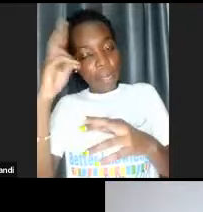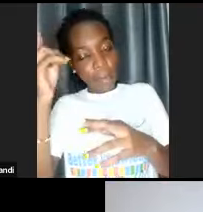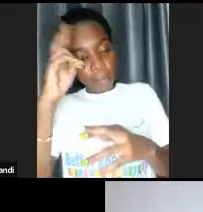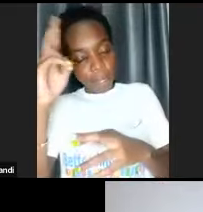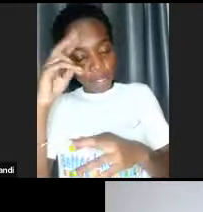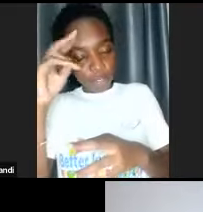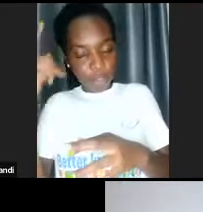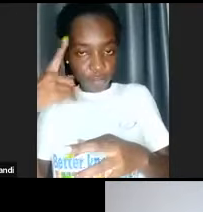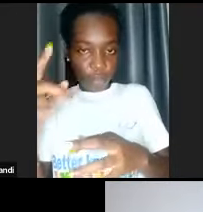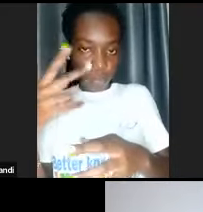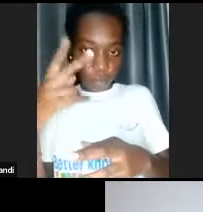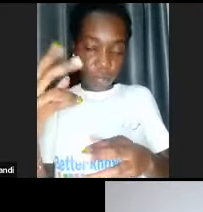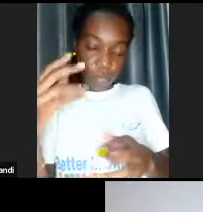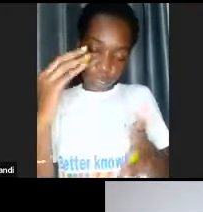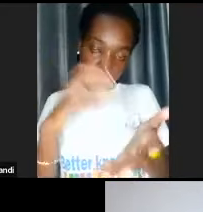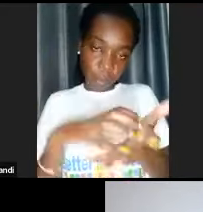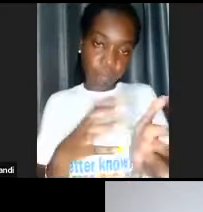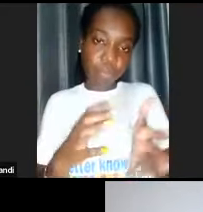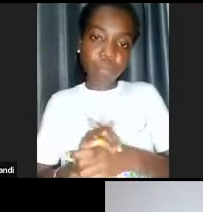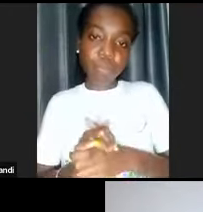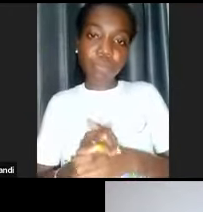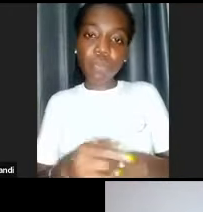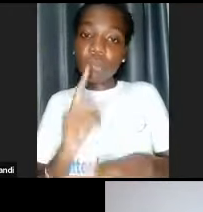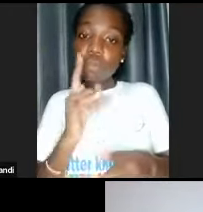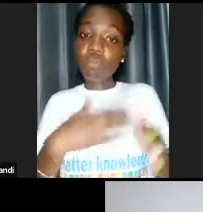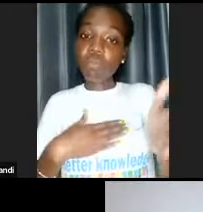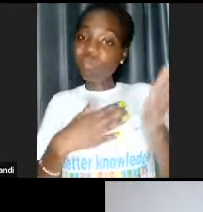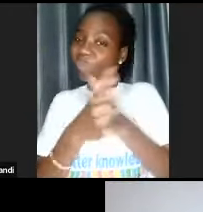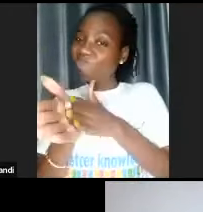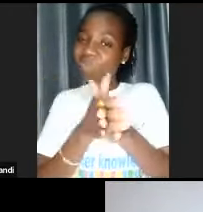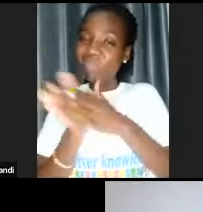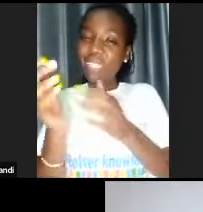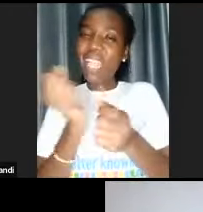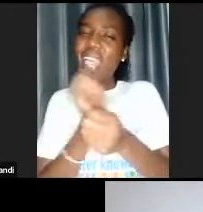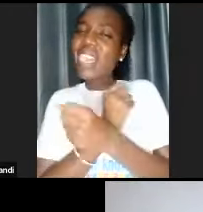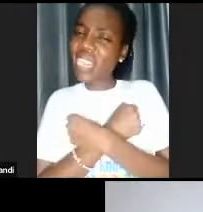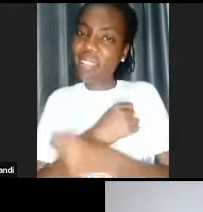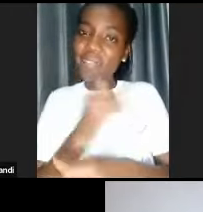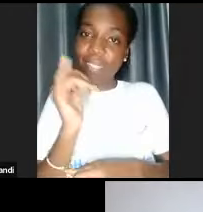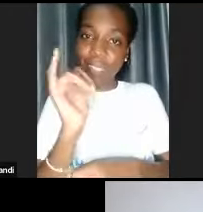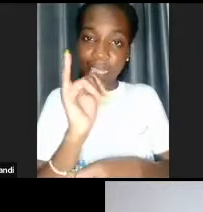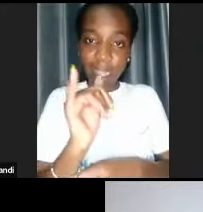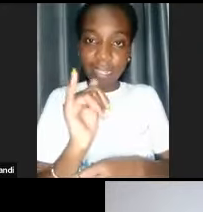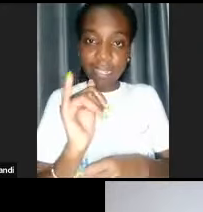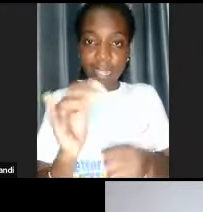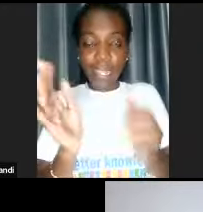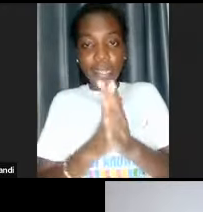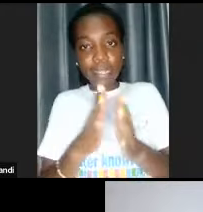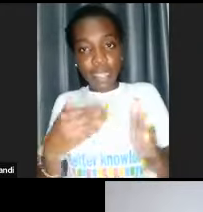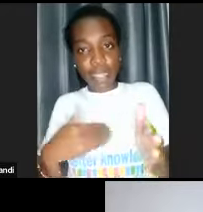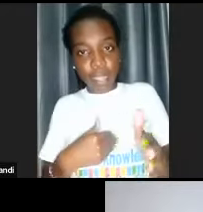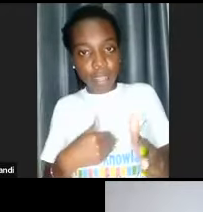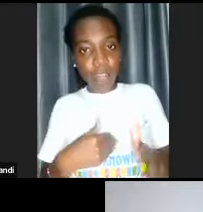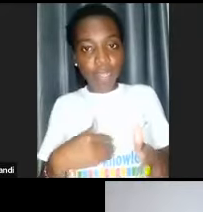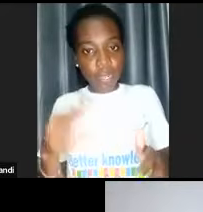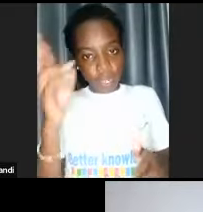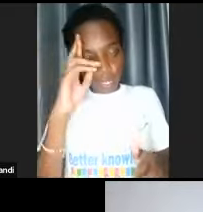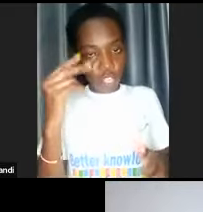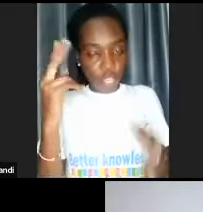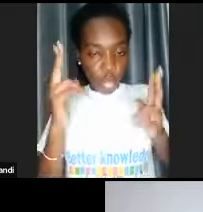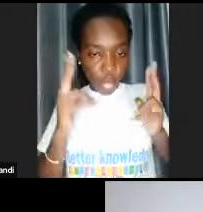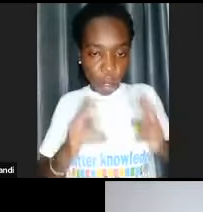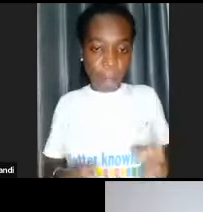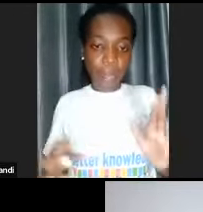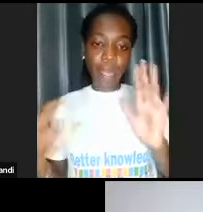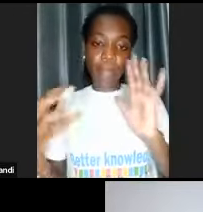series. That is what I'm passionate about, and also helping organizations anchor their strategy and the human capital, the leadership